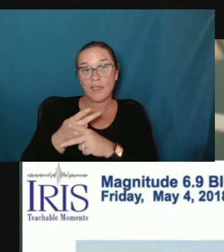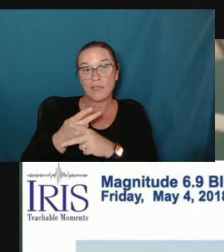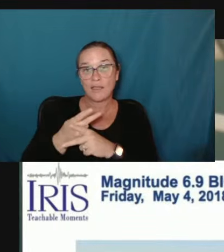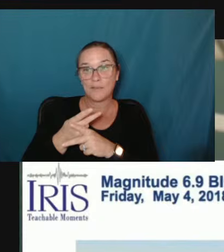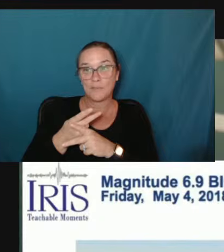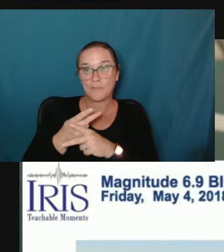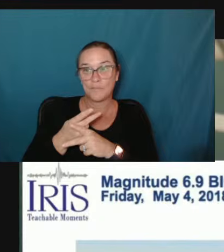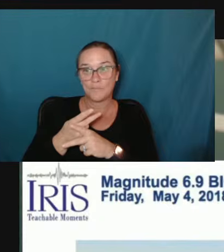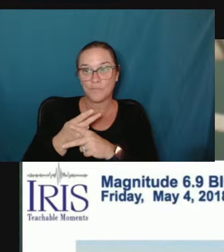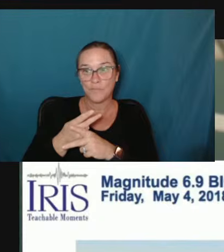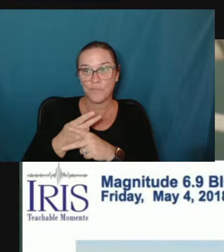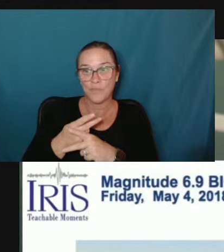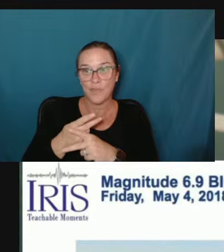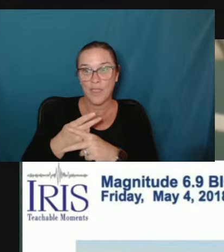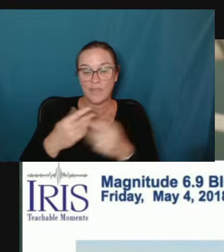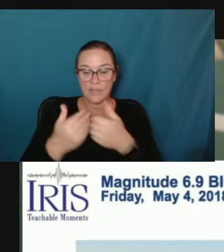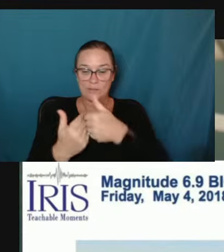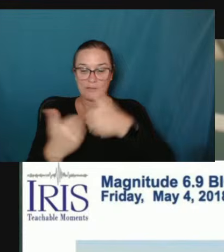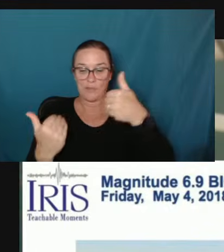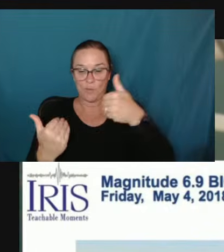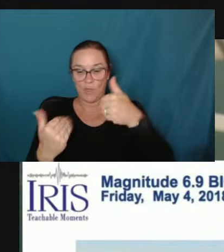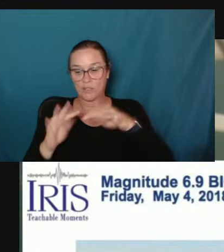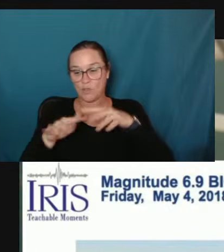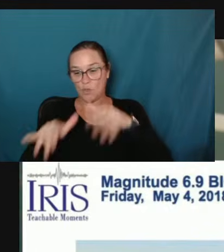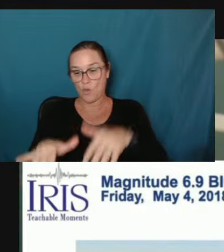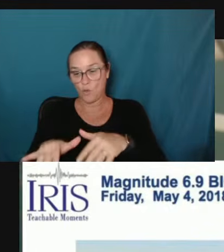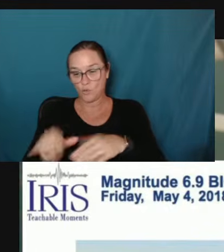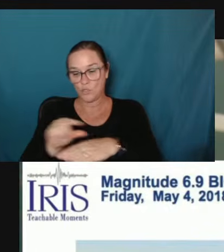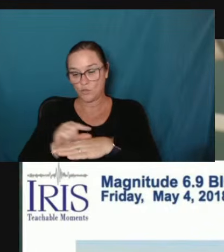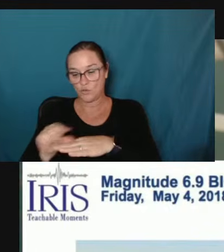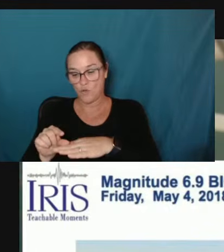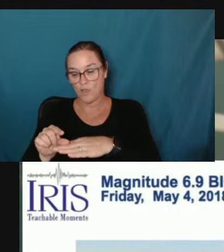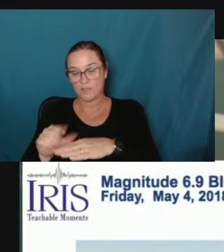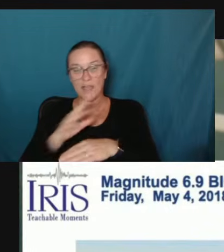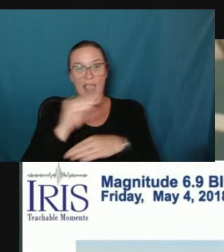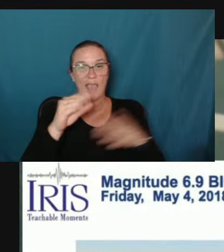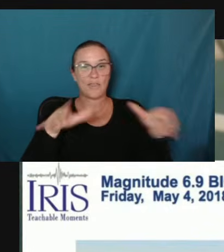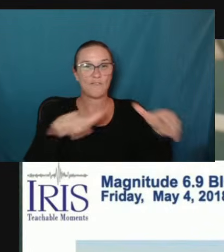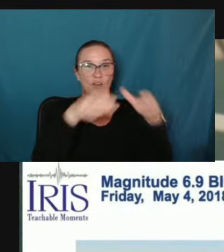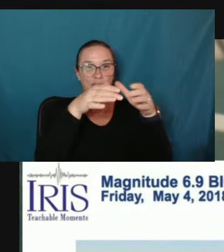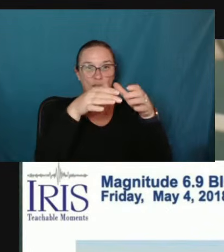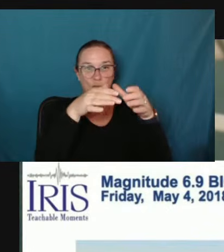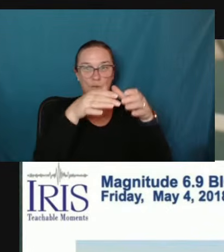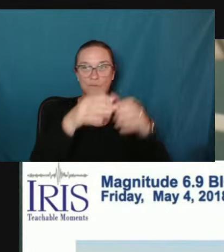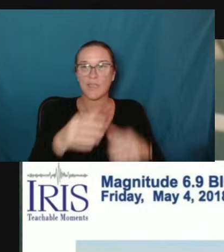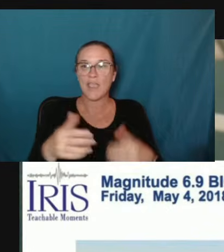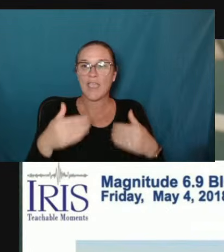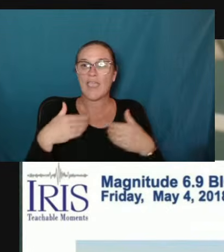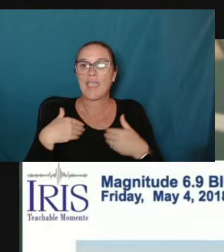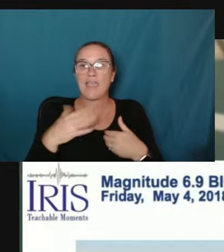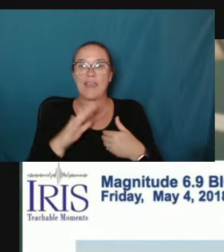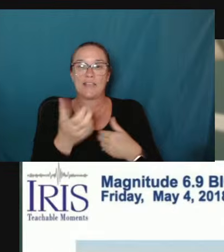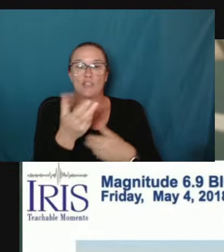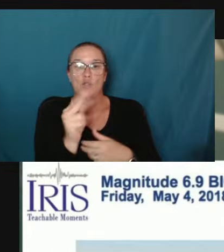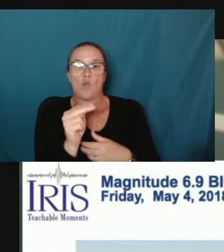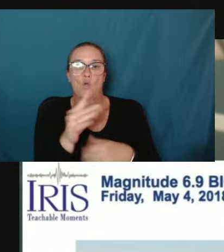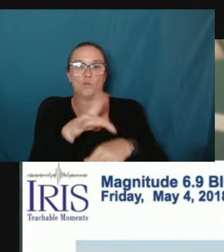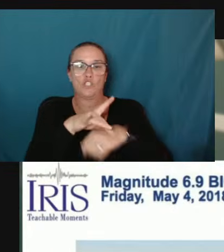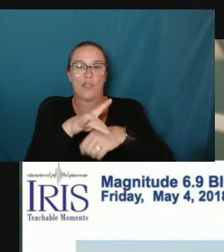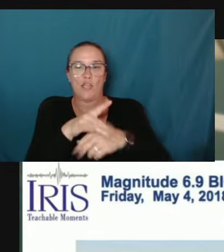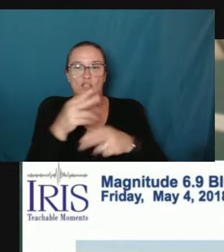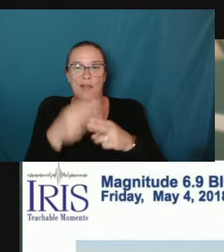the overlying volcano from the underlying oceanic crust. It's so special it has its own geologic names. When we talk